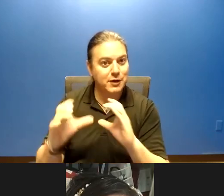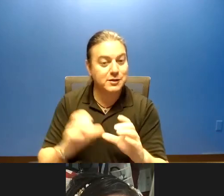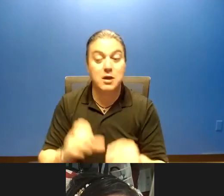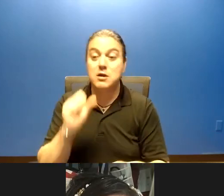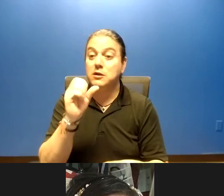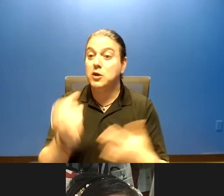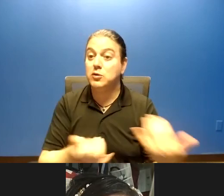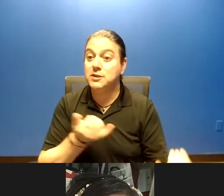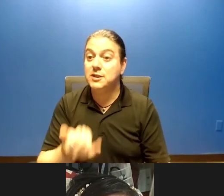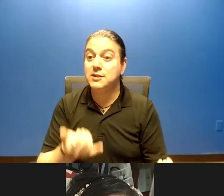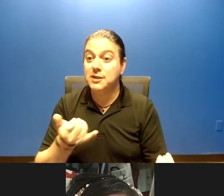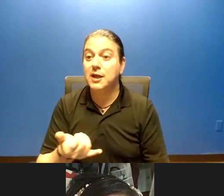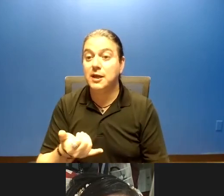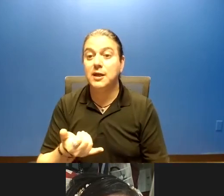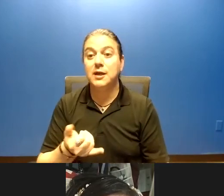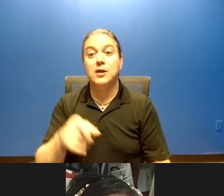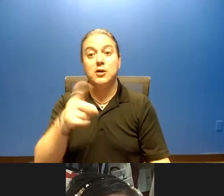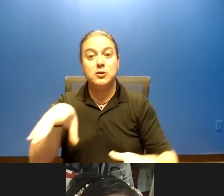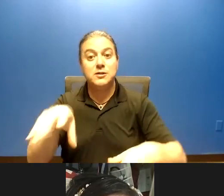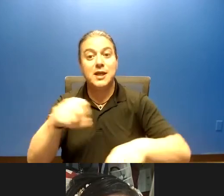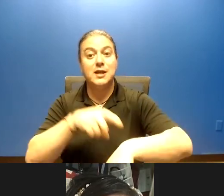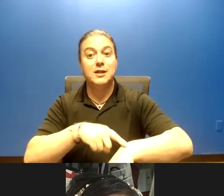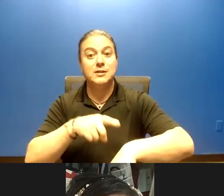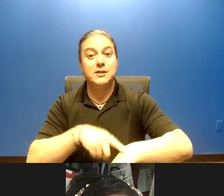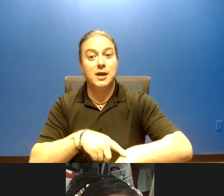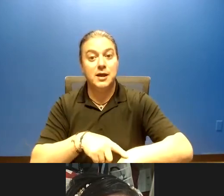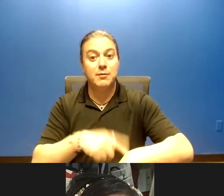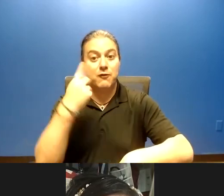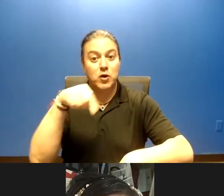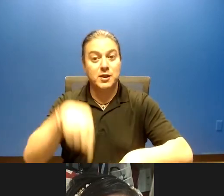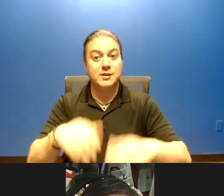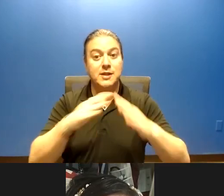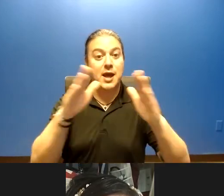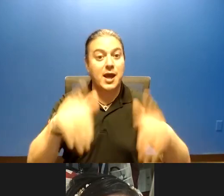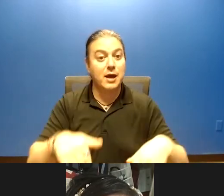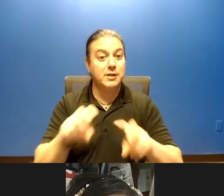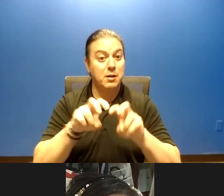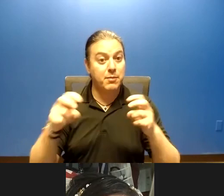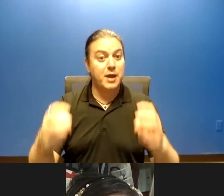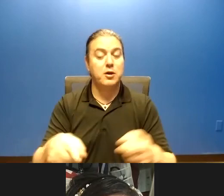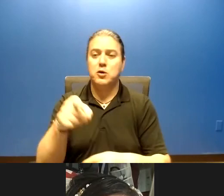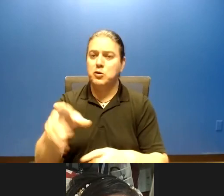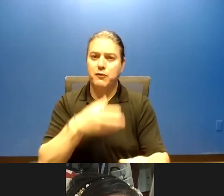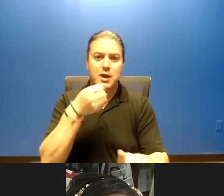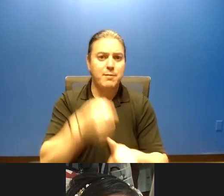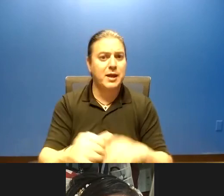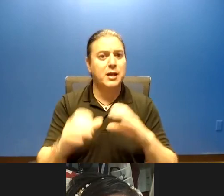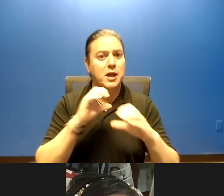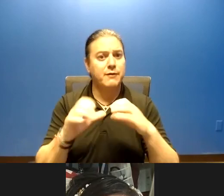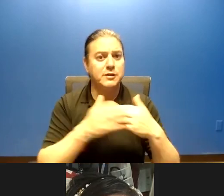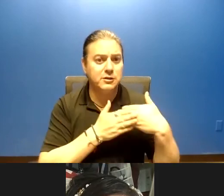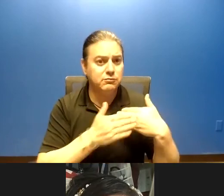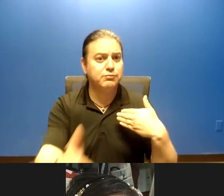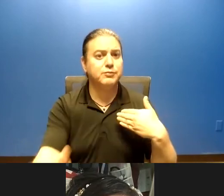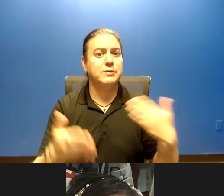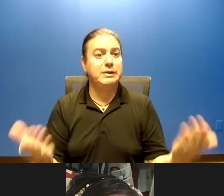the time and the investment in this housing panel, you've impacted the conversations that are going to go on in the city of San